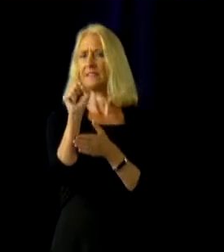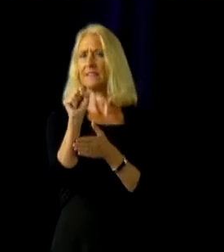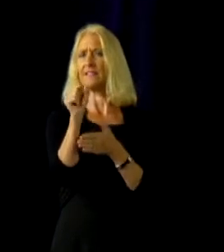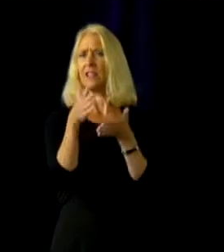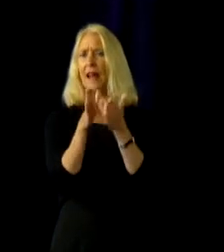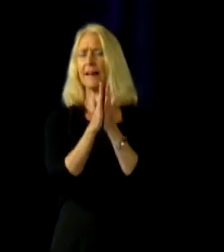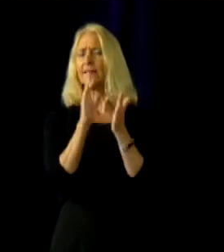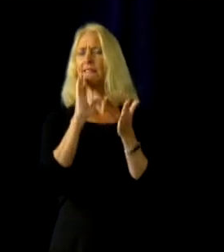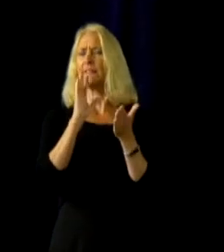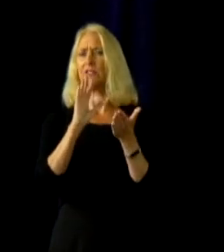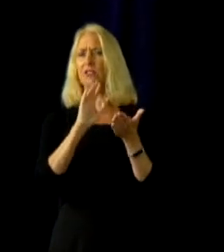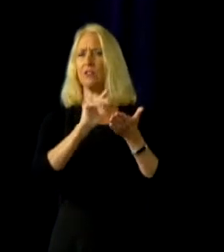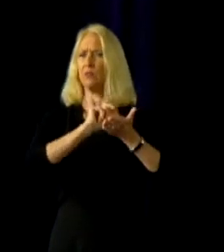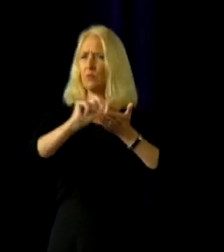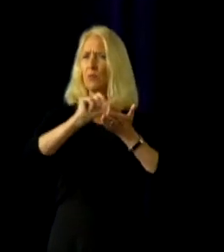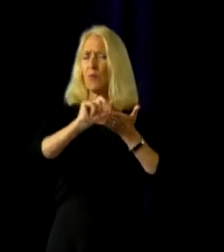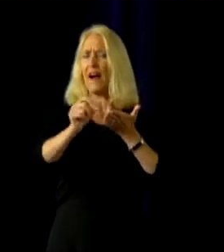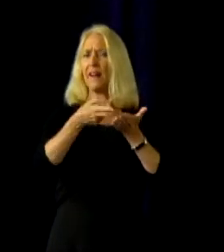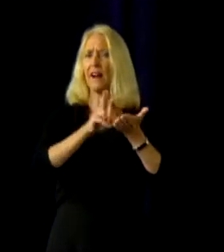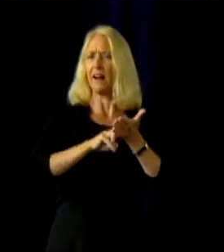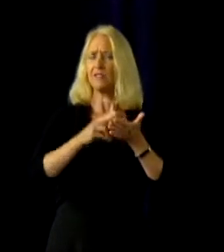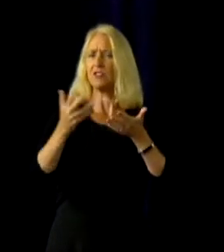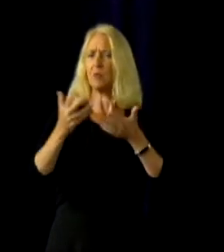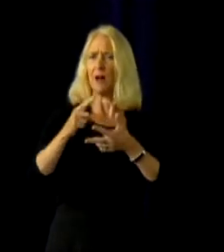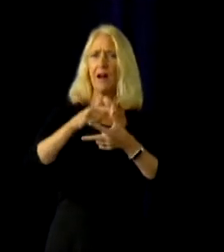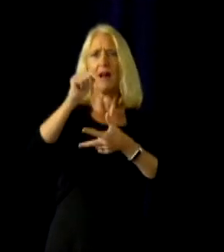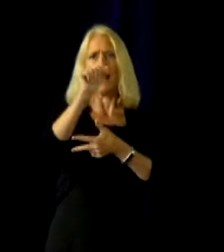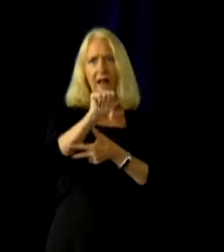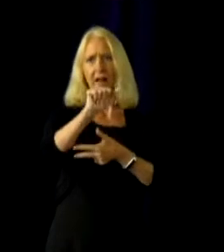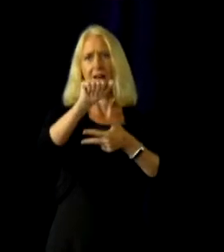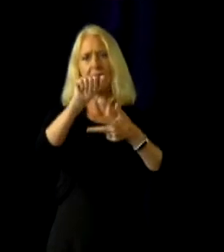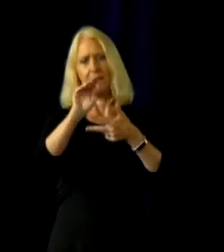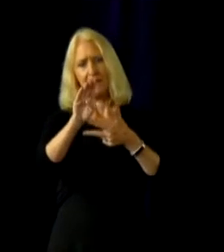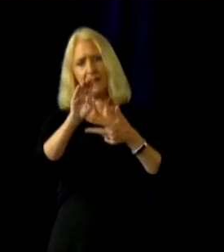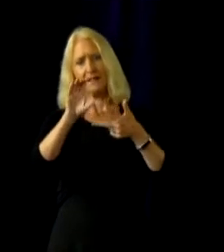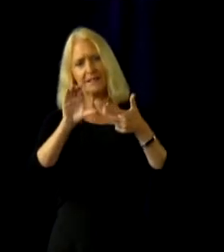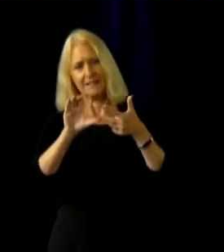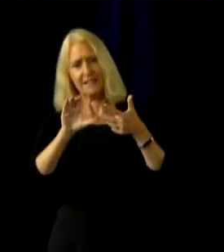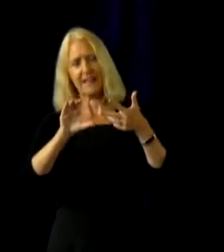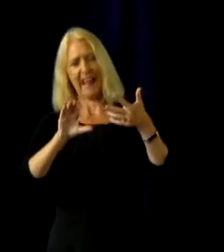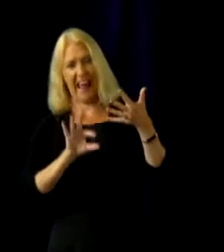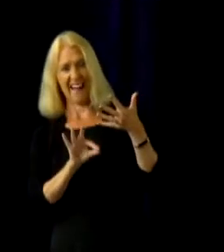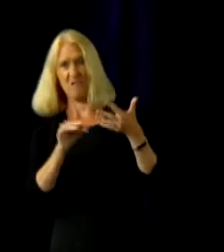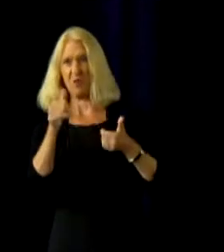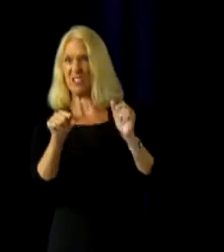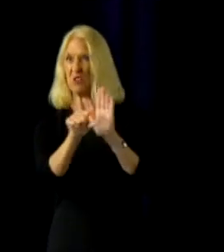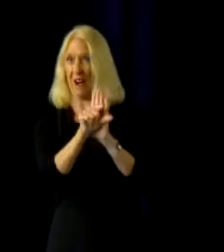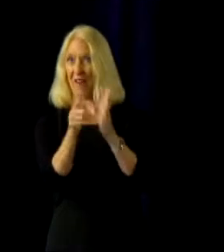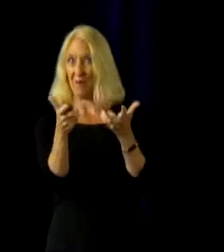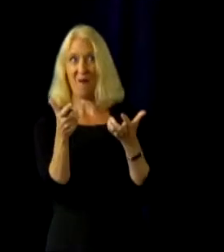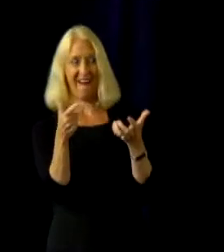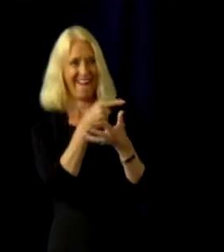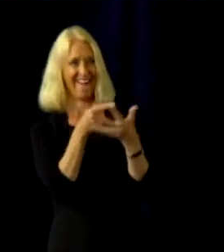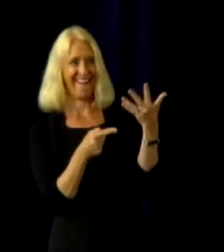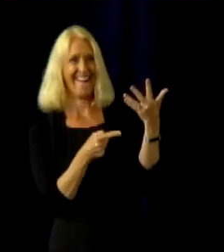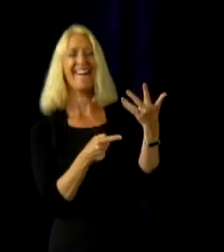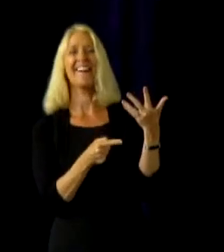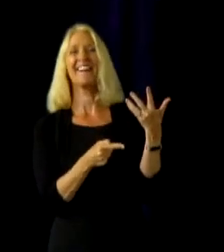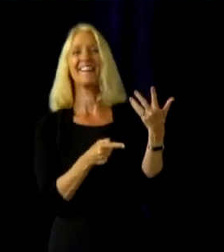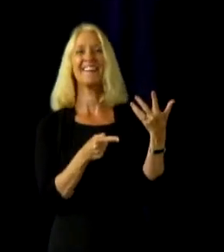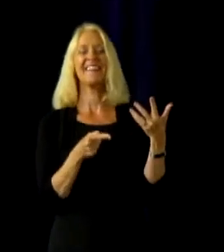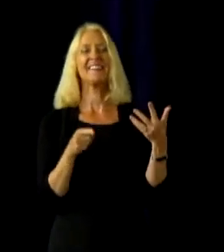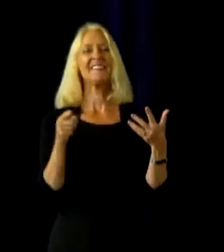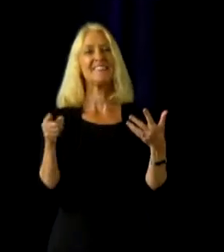want a grade of A, B, C, F? So she put the onus on us. I too